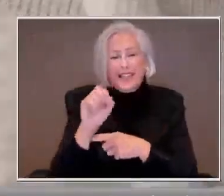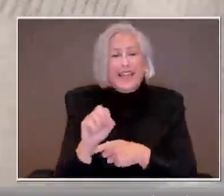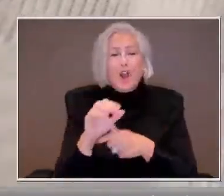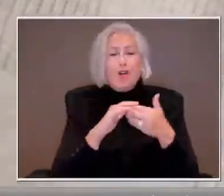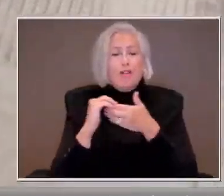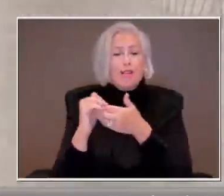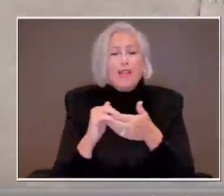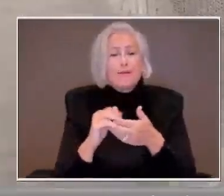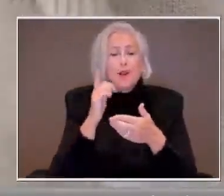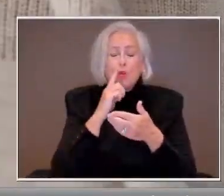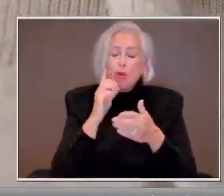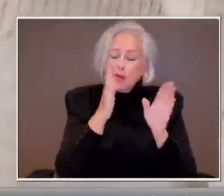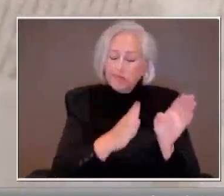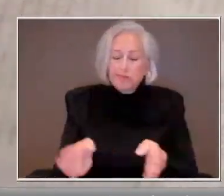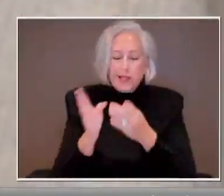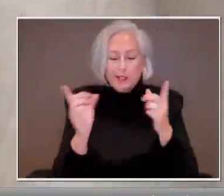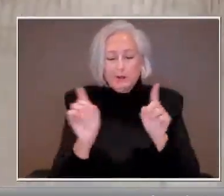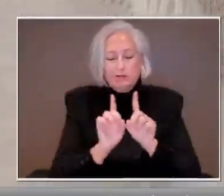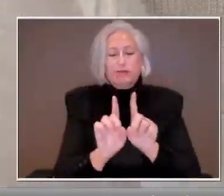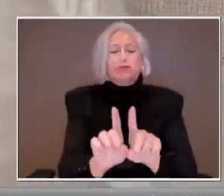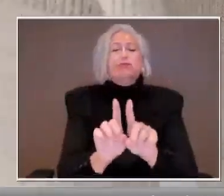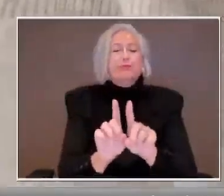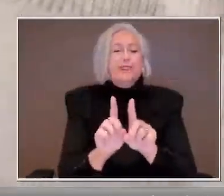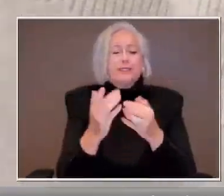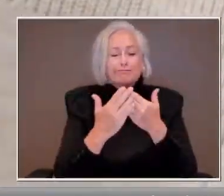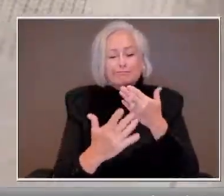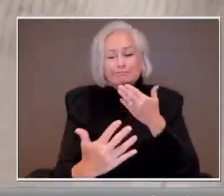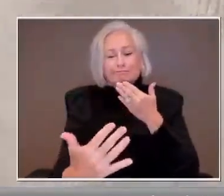other's side every step of the way.